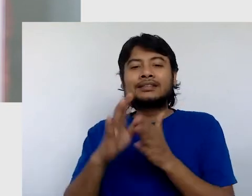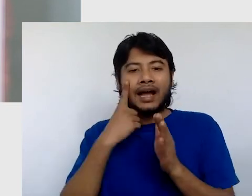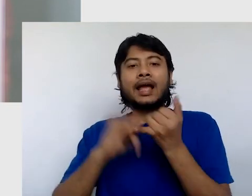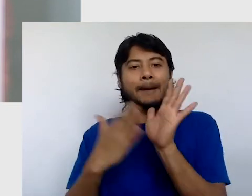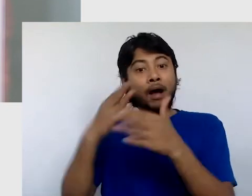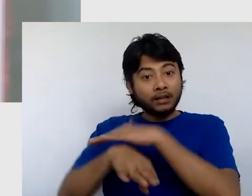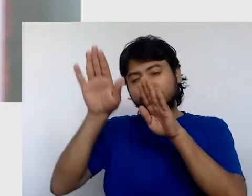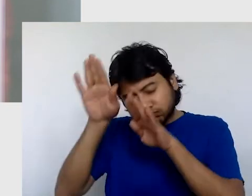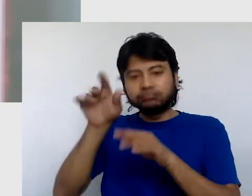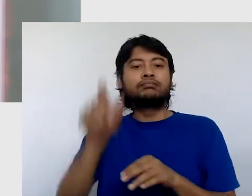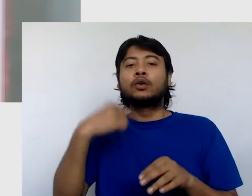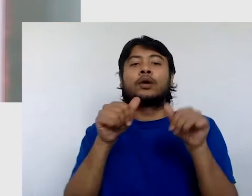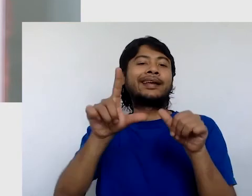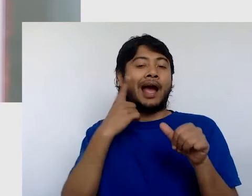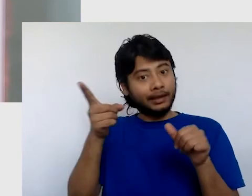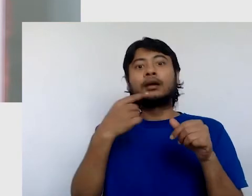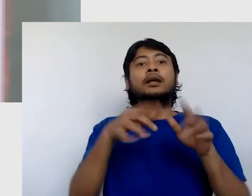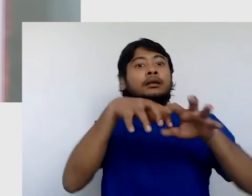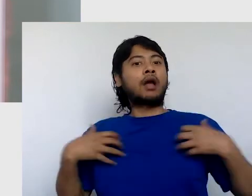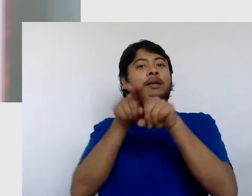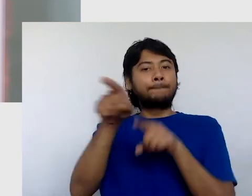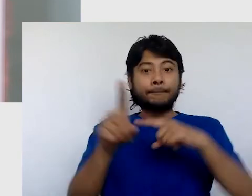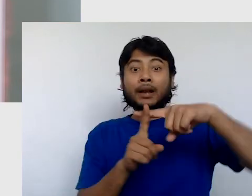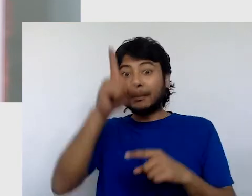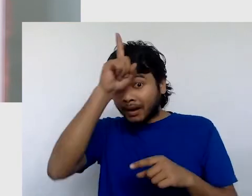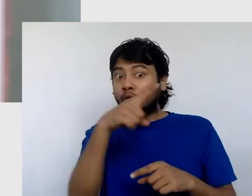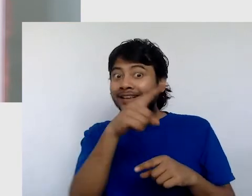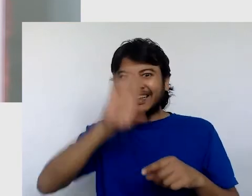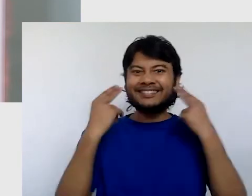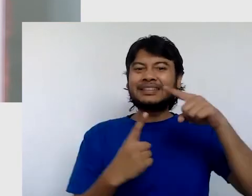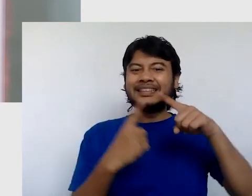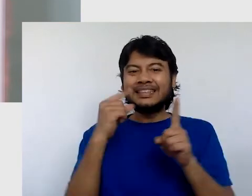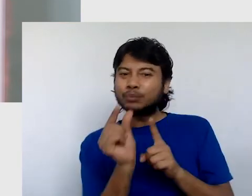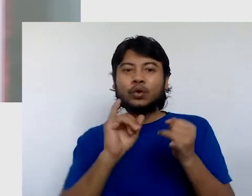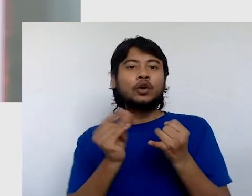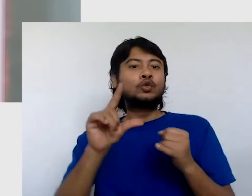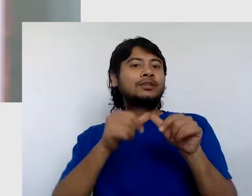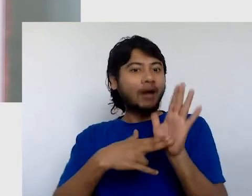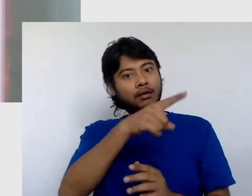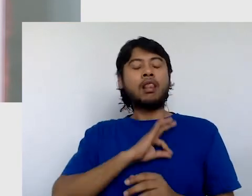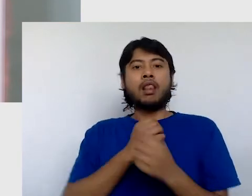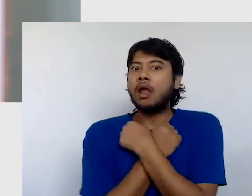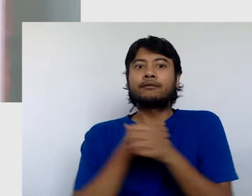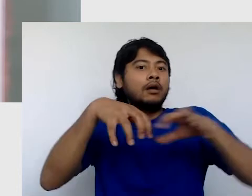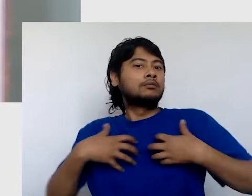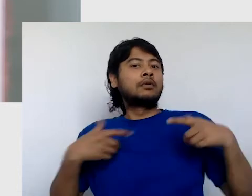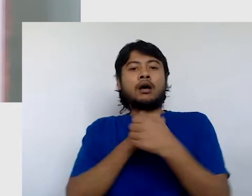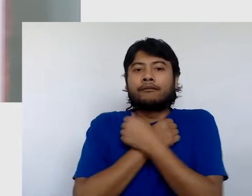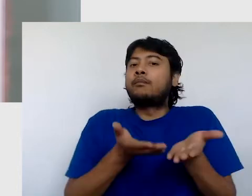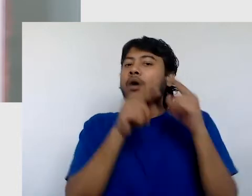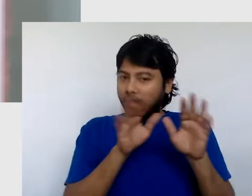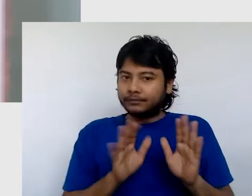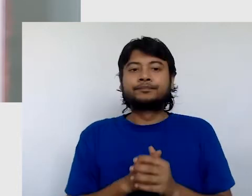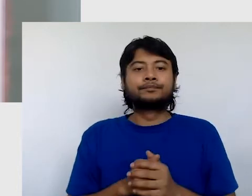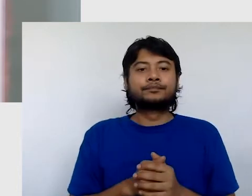lions. Tigers were also used as symbols of Ali, a central figure in Shiism, and were also later co-opted by the